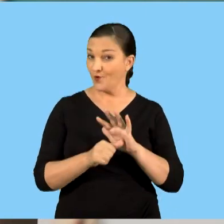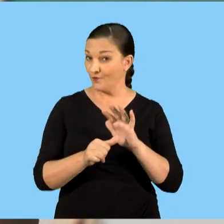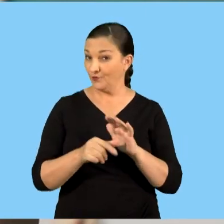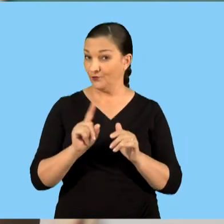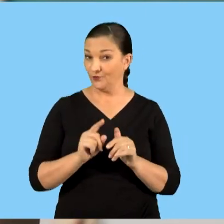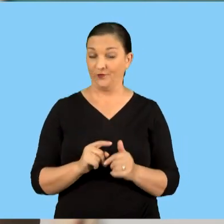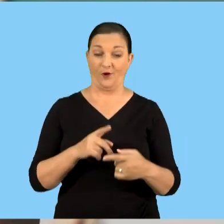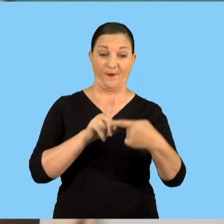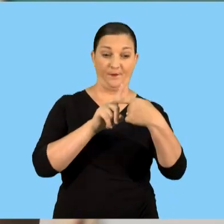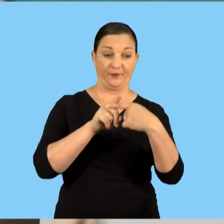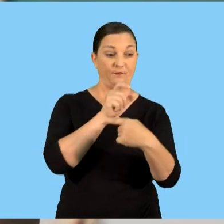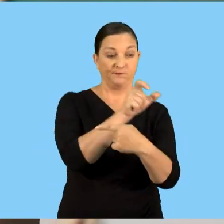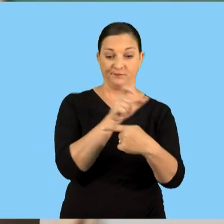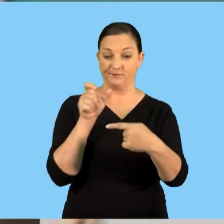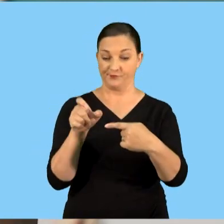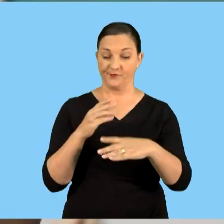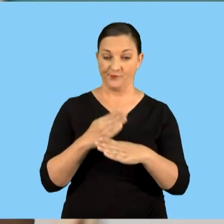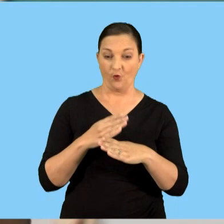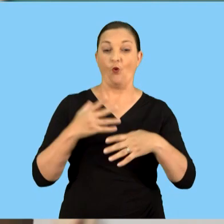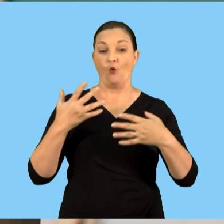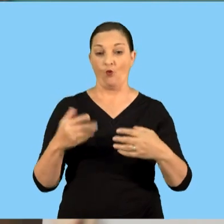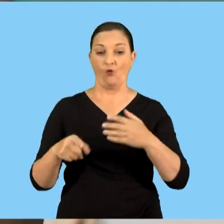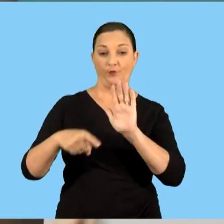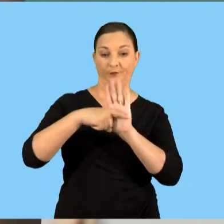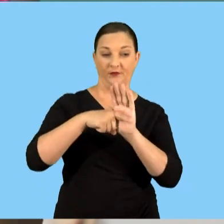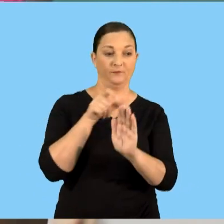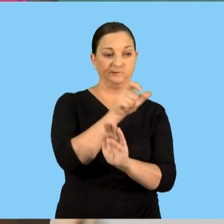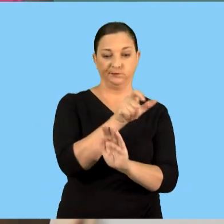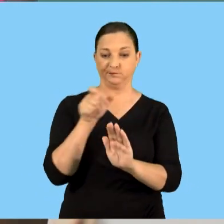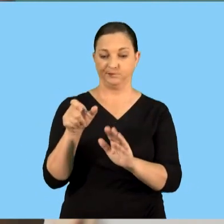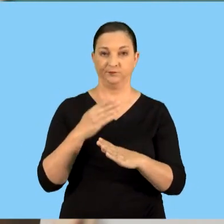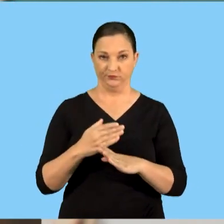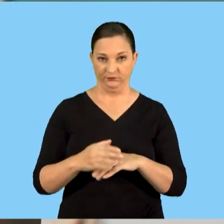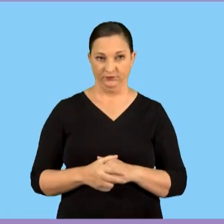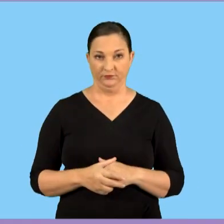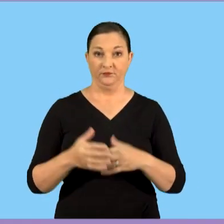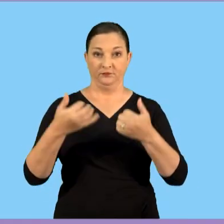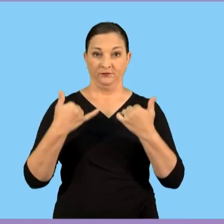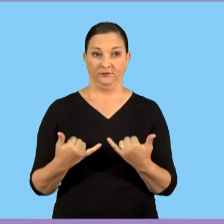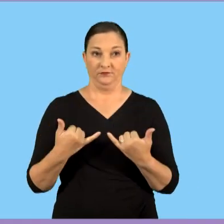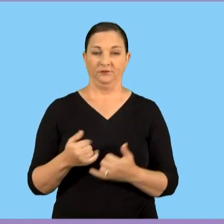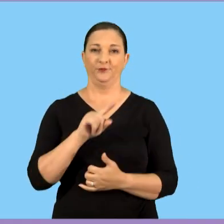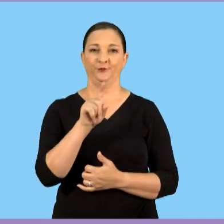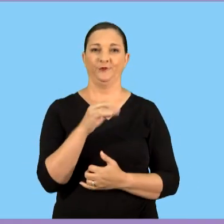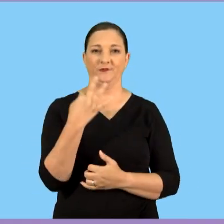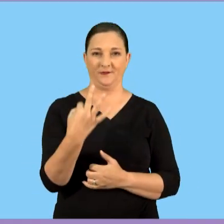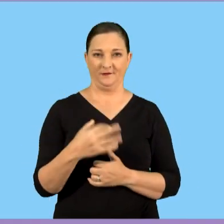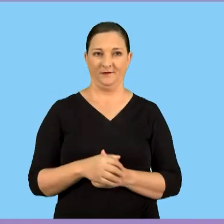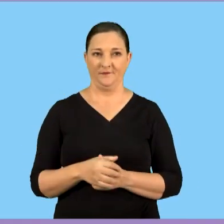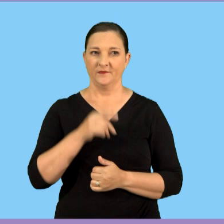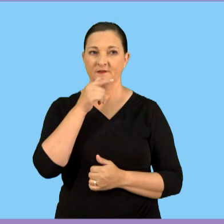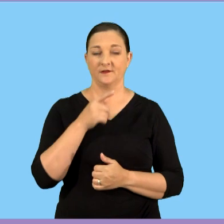the addition or the subtraction. So we have number 3 there, and it reads negative